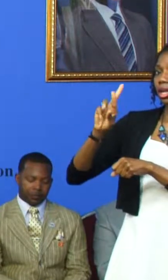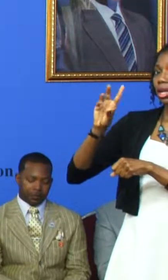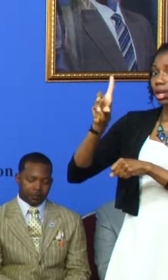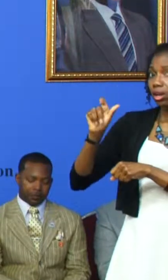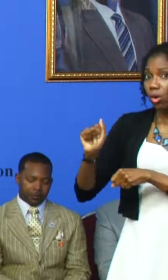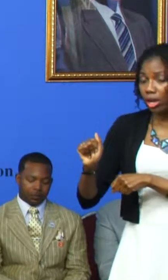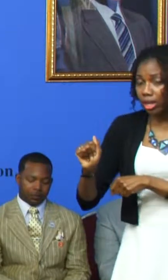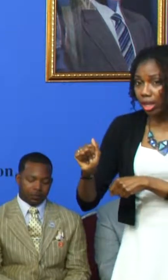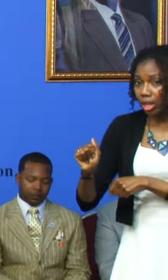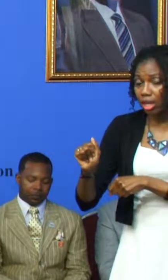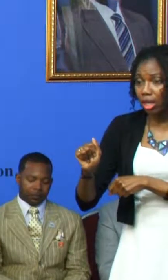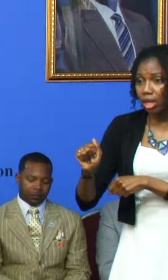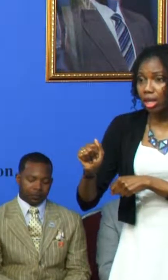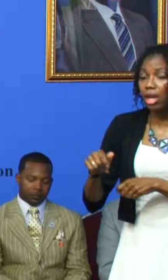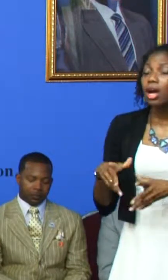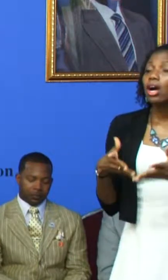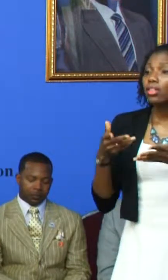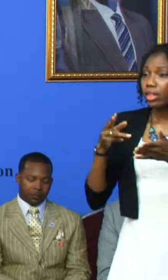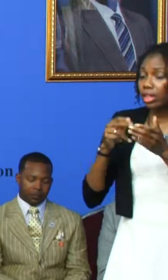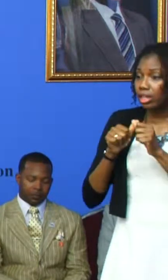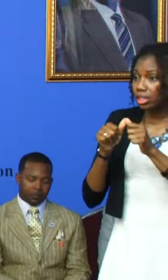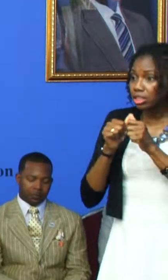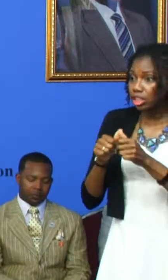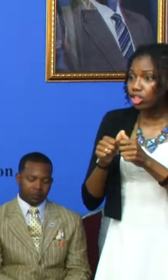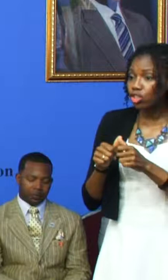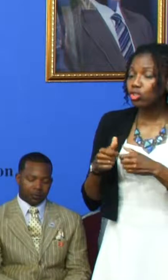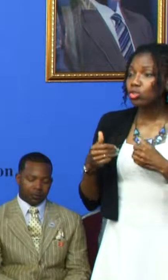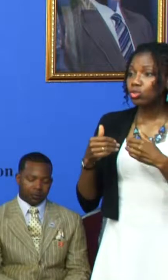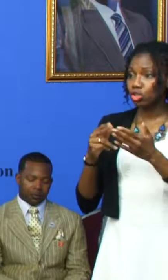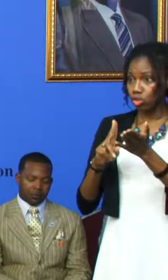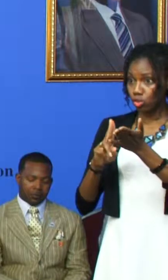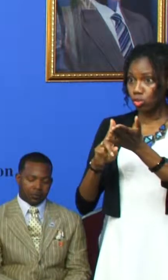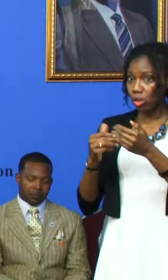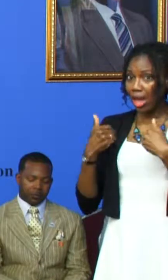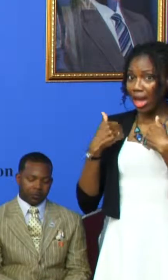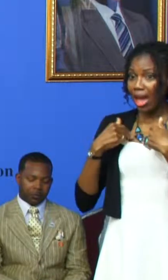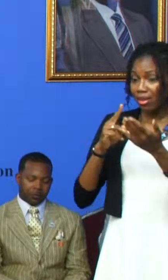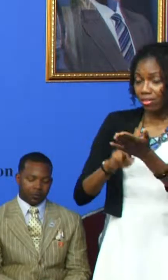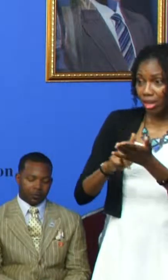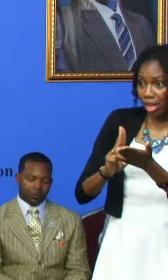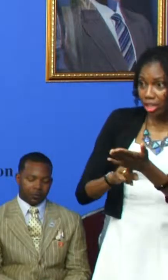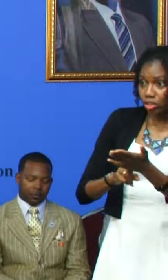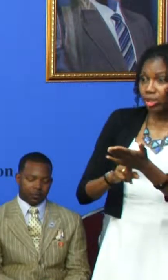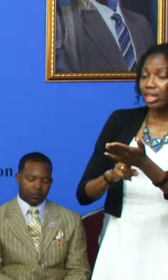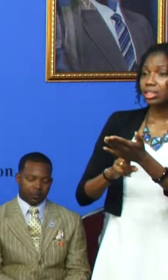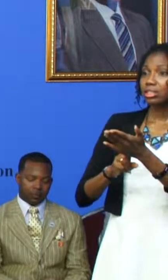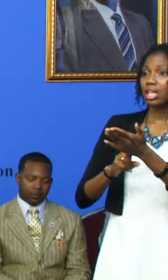Are they still giving contracts as they dig up all these streets?